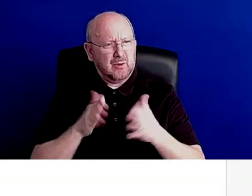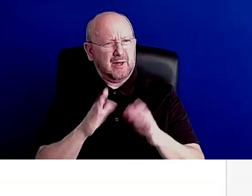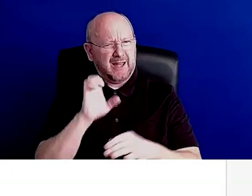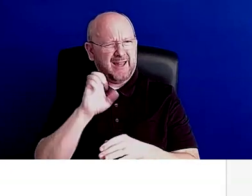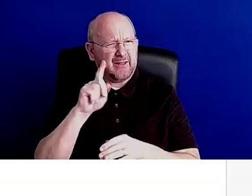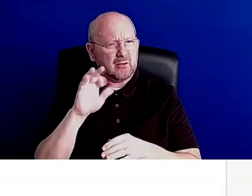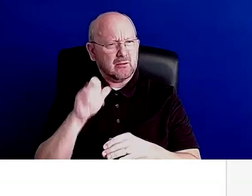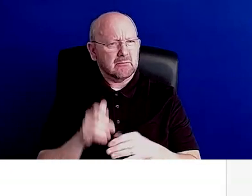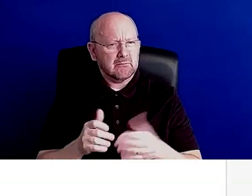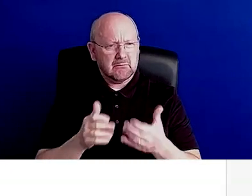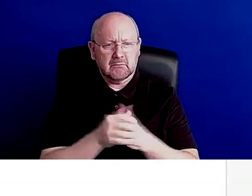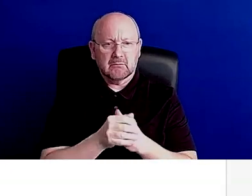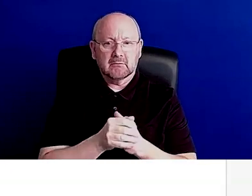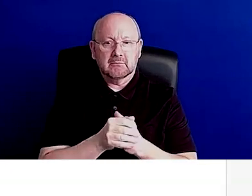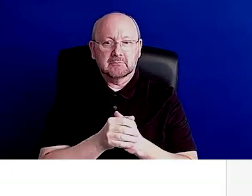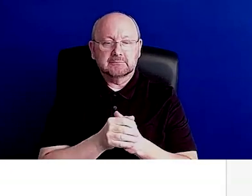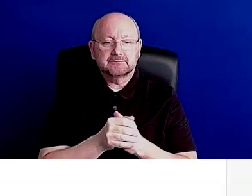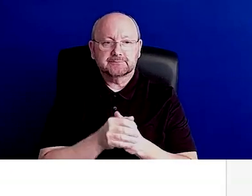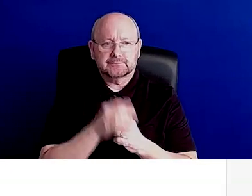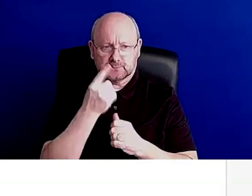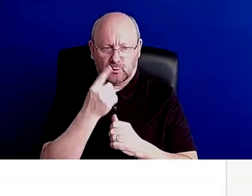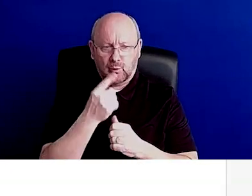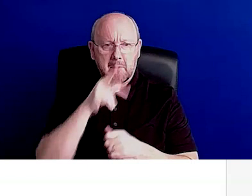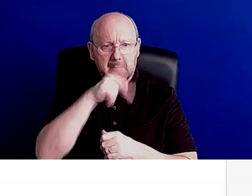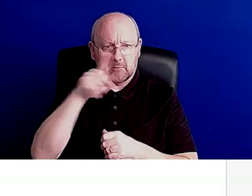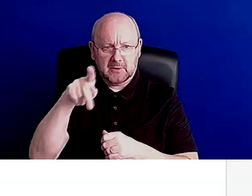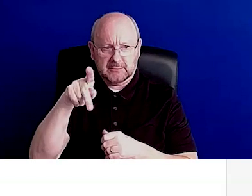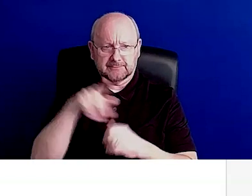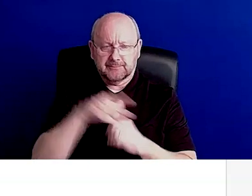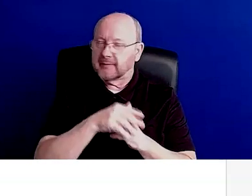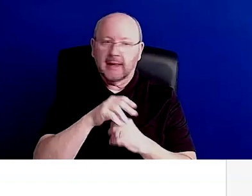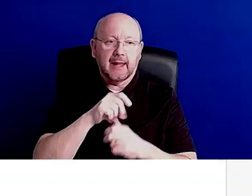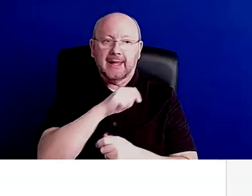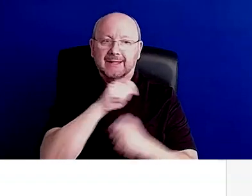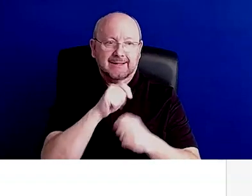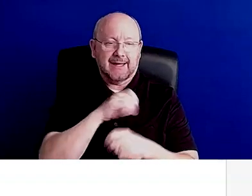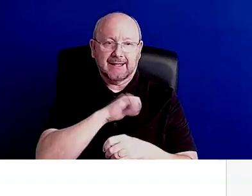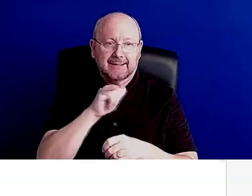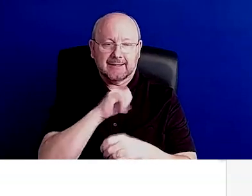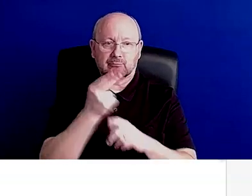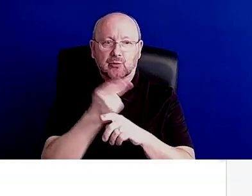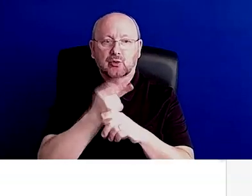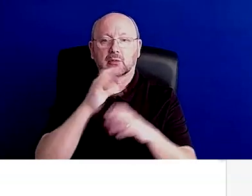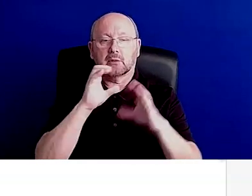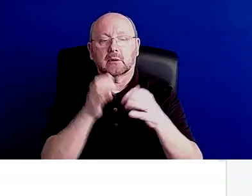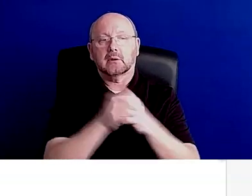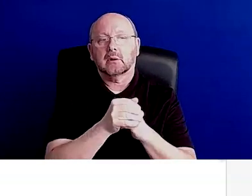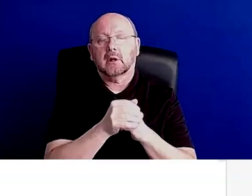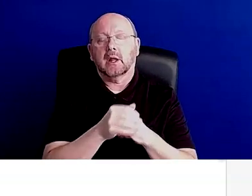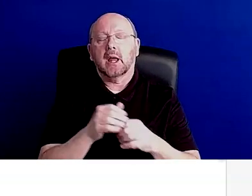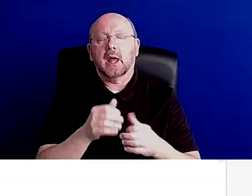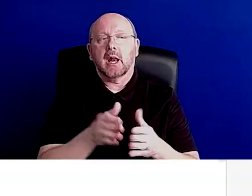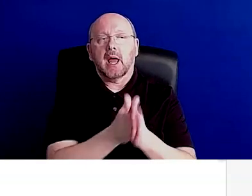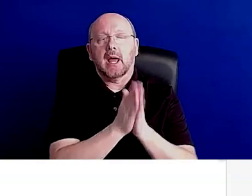took one of my PowerPoints, this is the same exact PowerPoint I use in my class, and I asked it to make a multiple choice practice